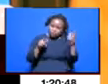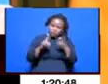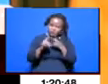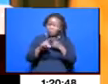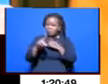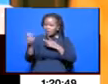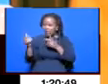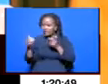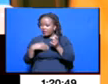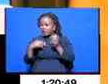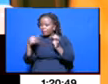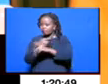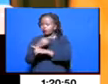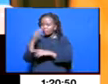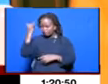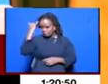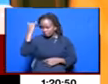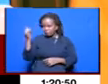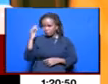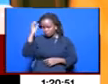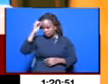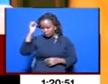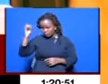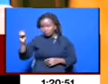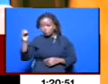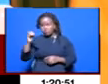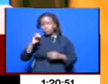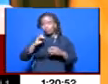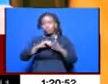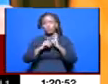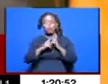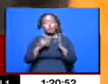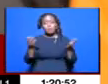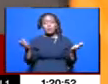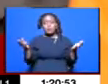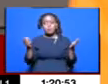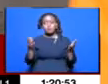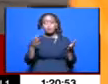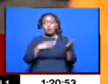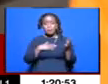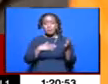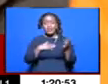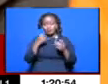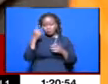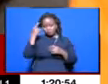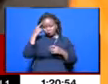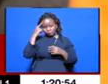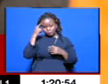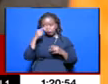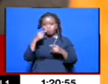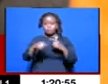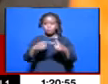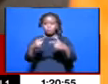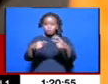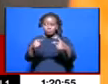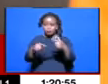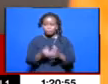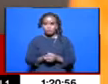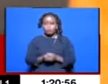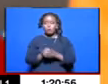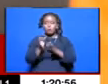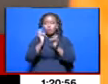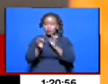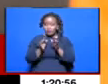textualism. And so the orchestra, in my view, goes on, which, if not